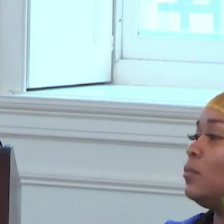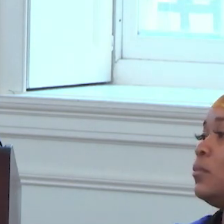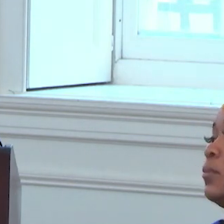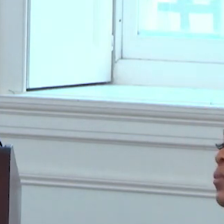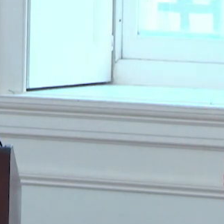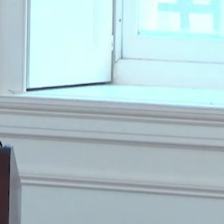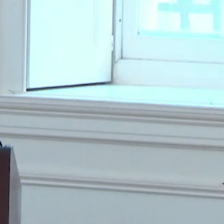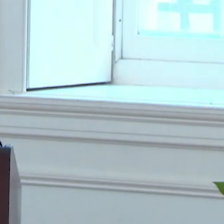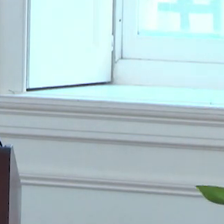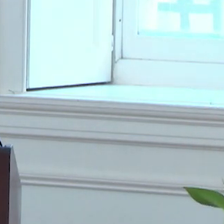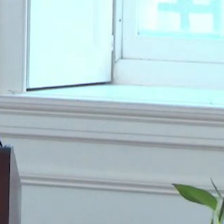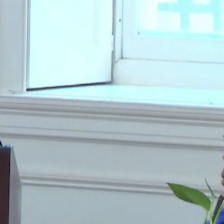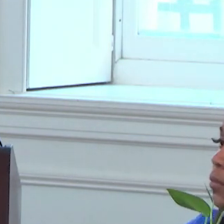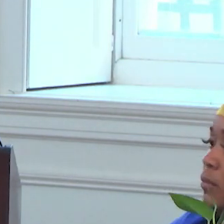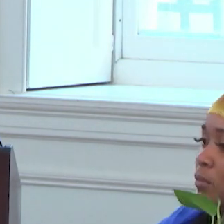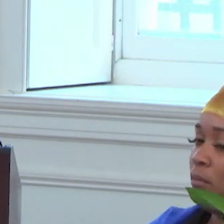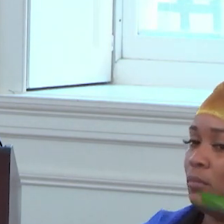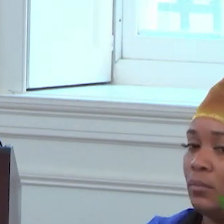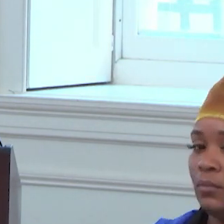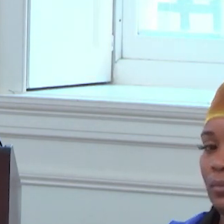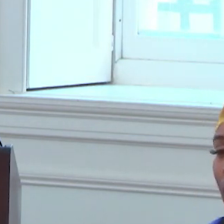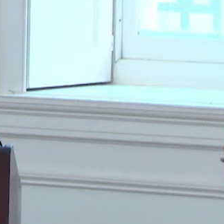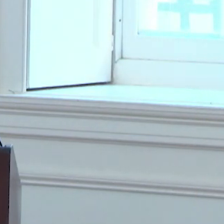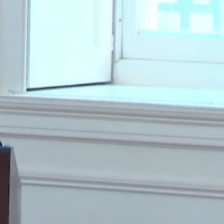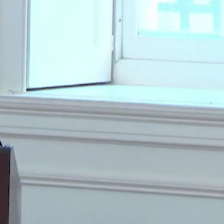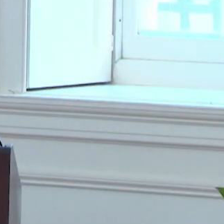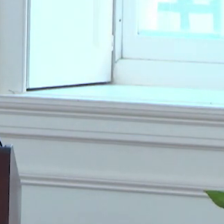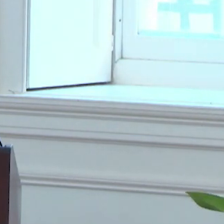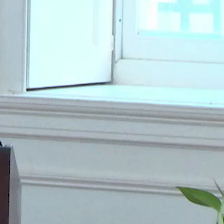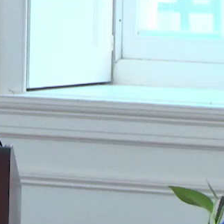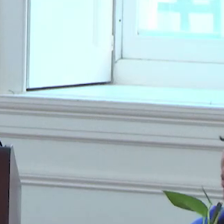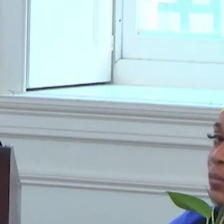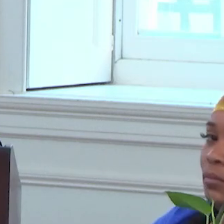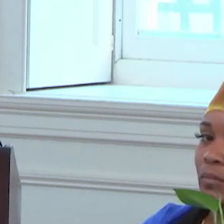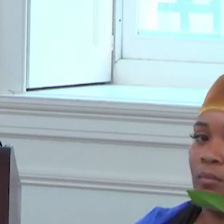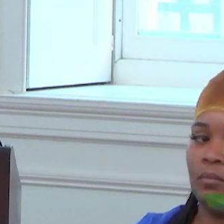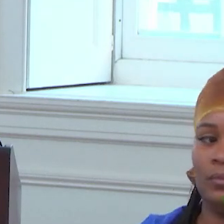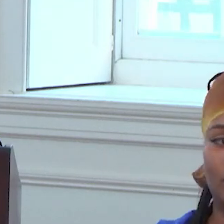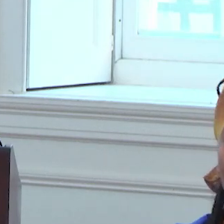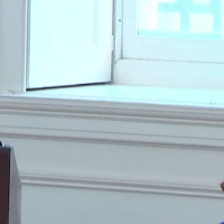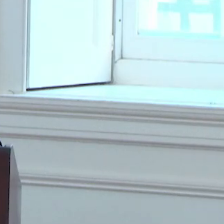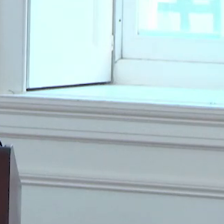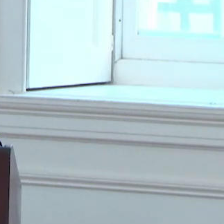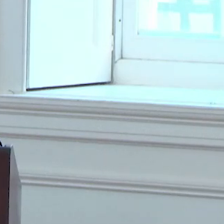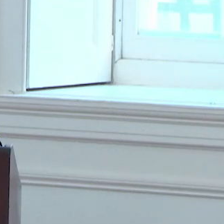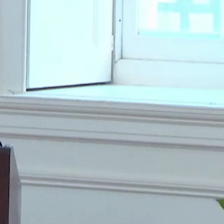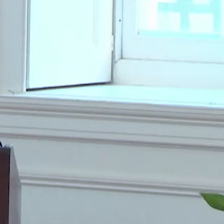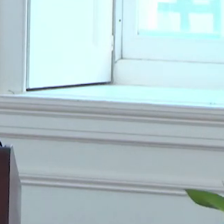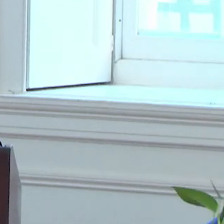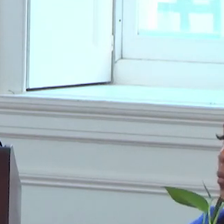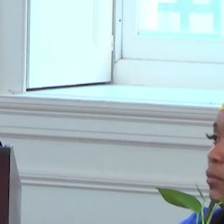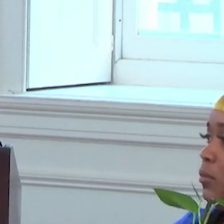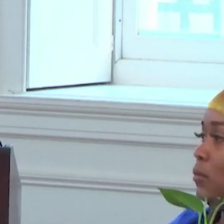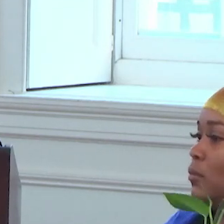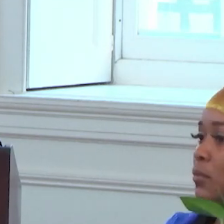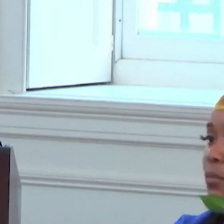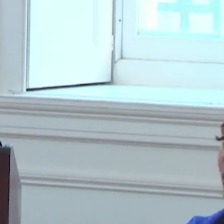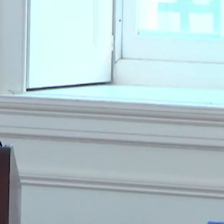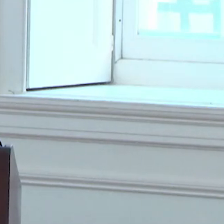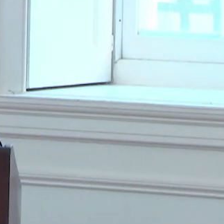lives easier. Is there anybody in this room 70 years or older? Can you raise your hand or stand?